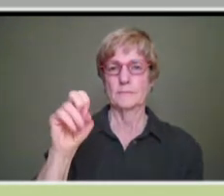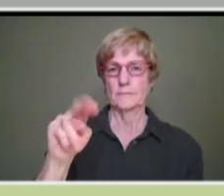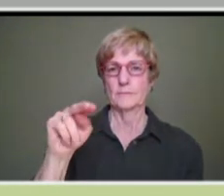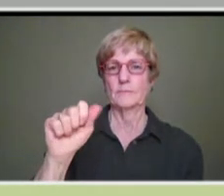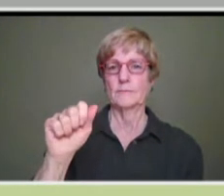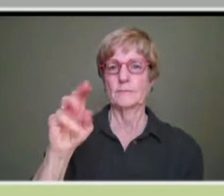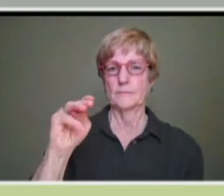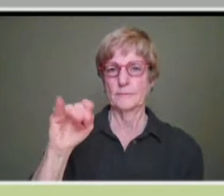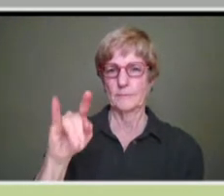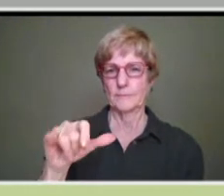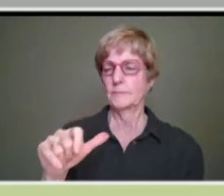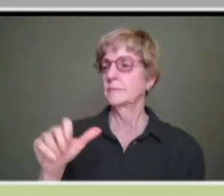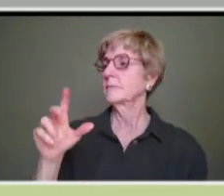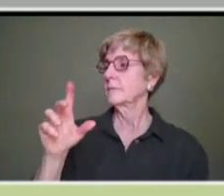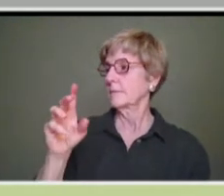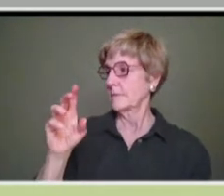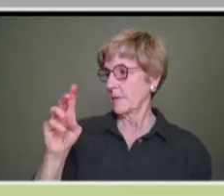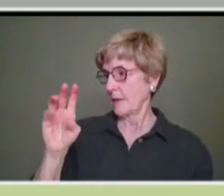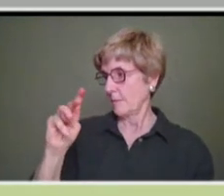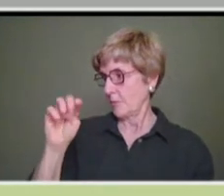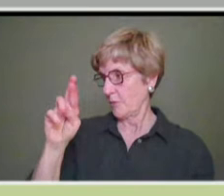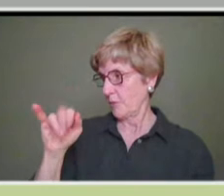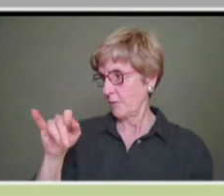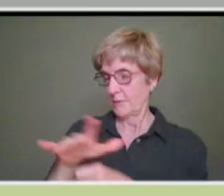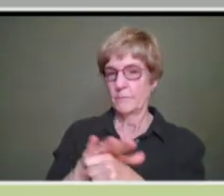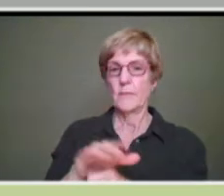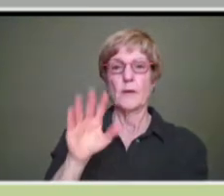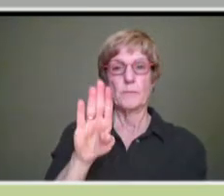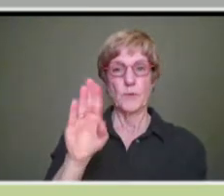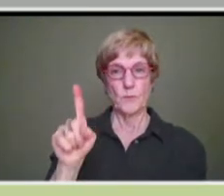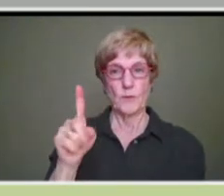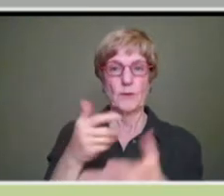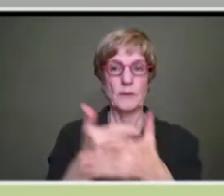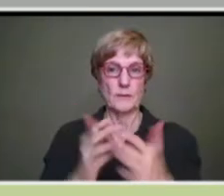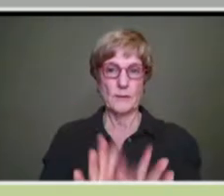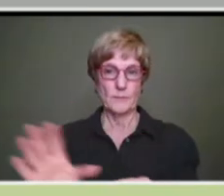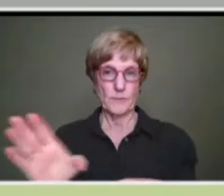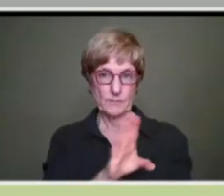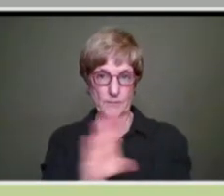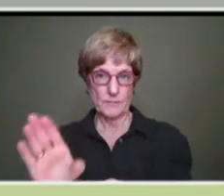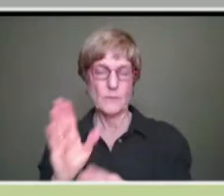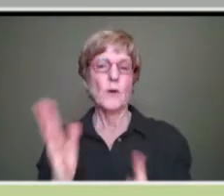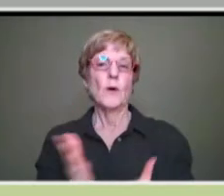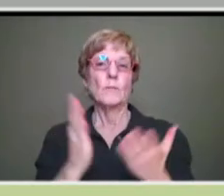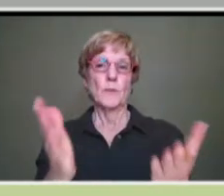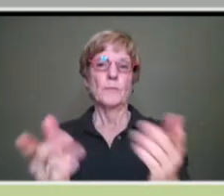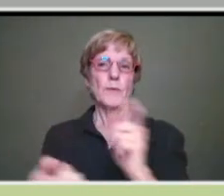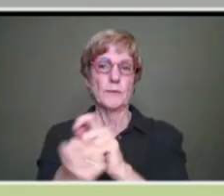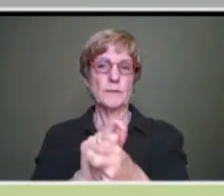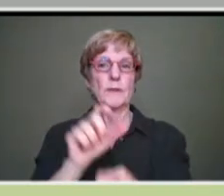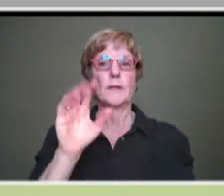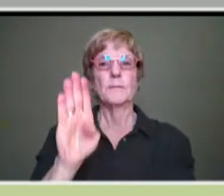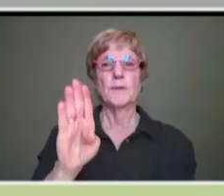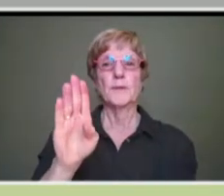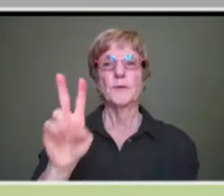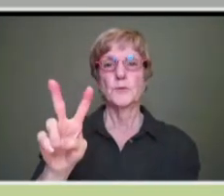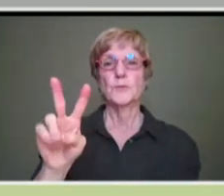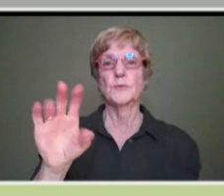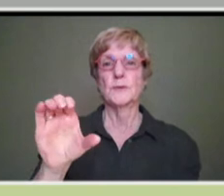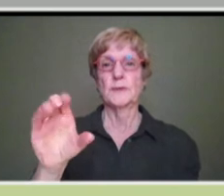bakari's District the current zoning is B1 neighborhood business and the proposed zoning is b2cd General business